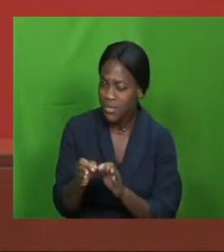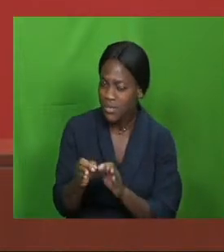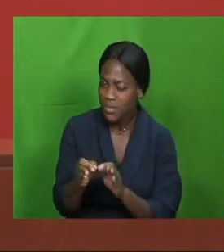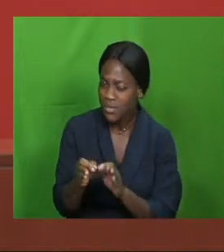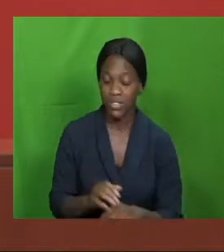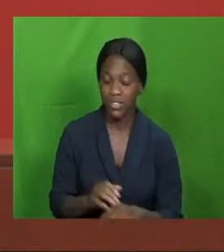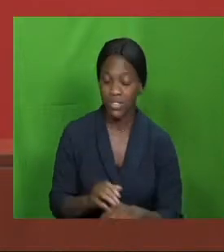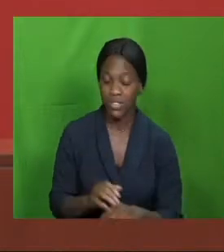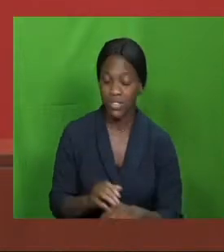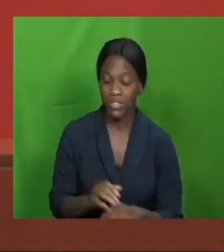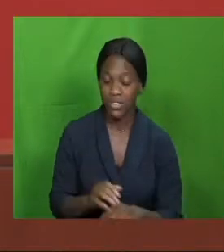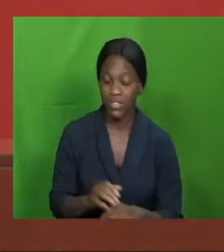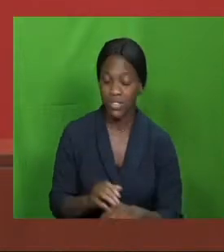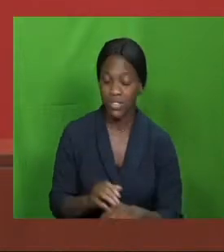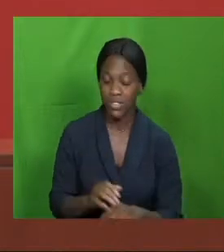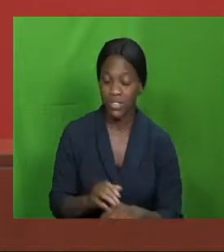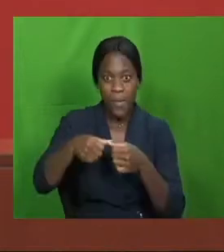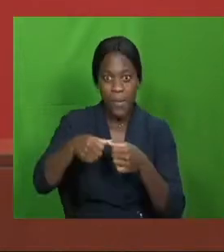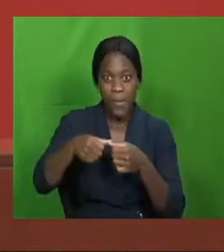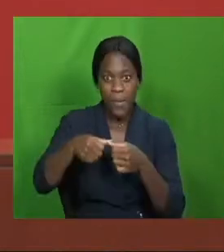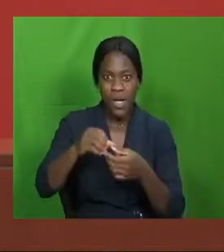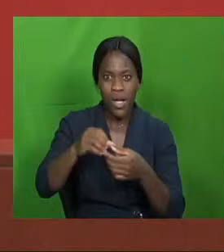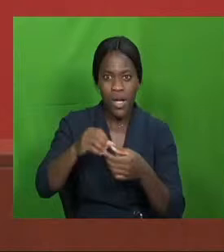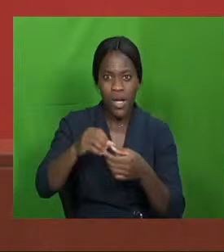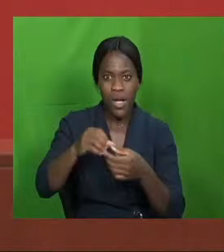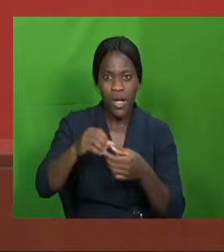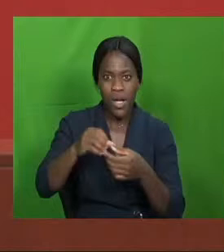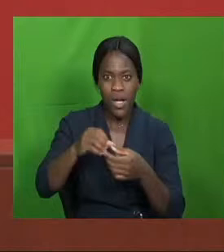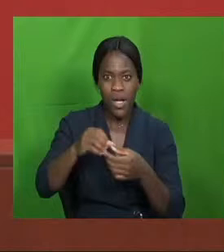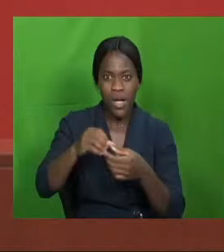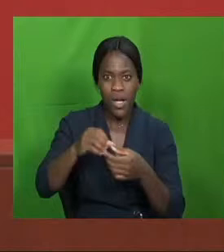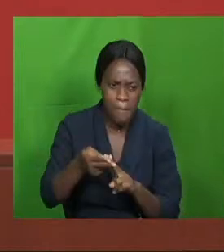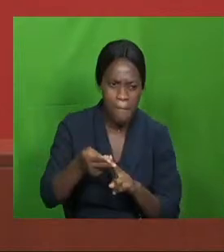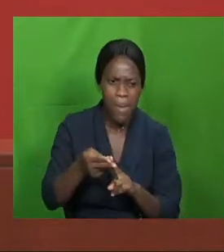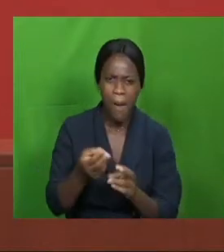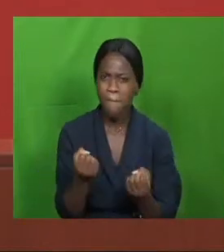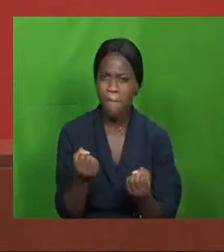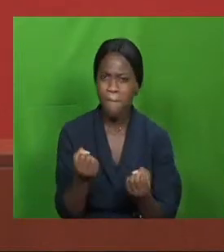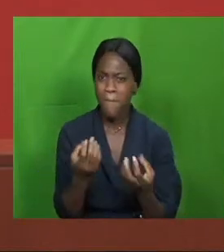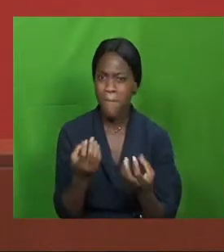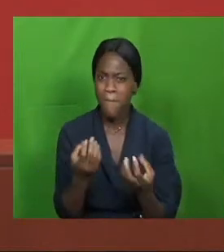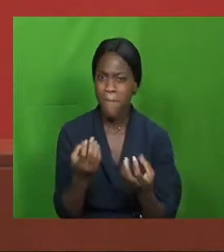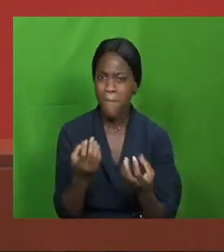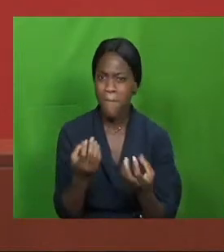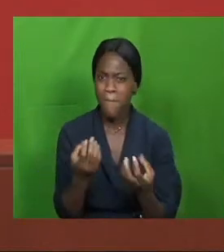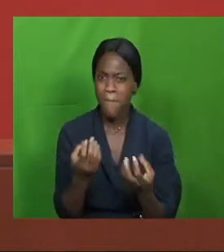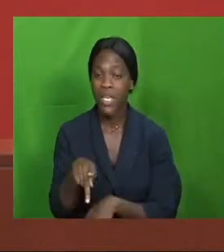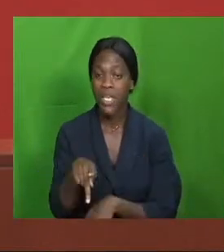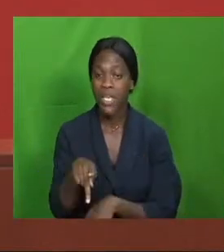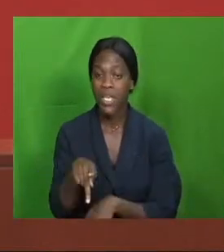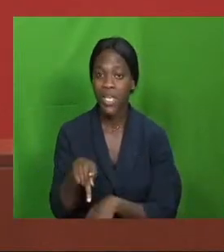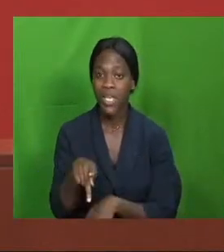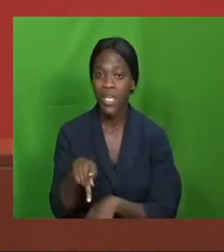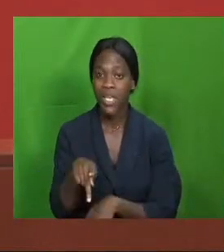the story of a number of MPs that by virtue of